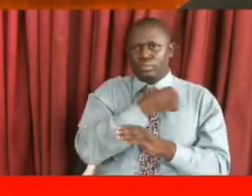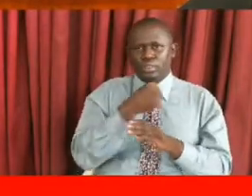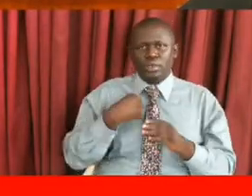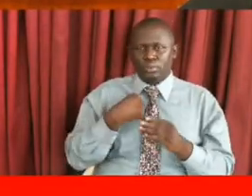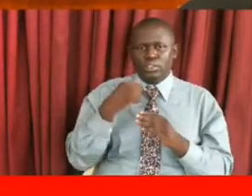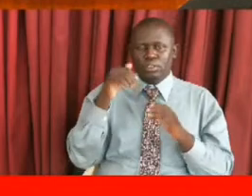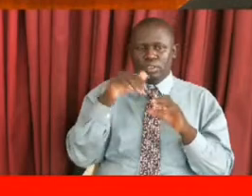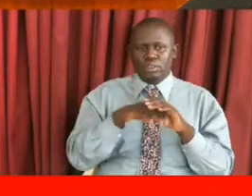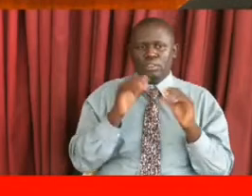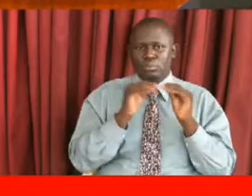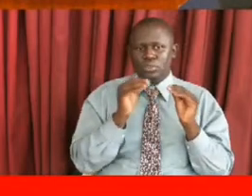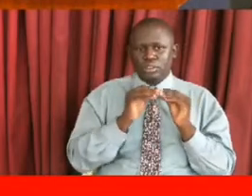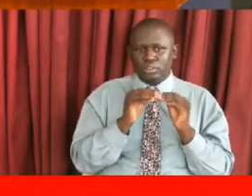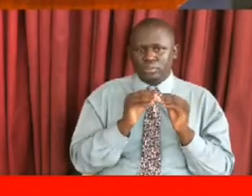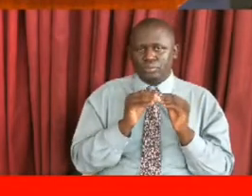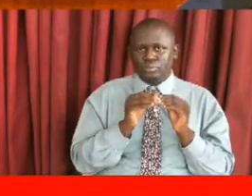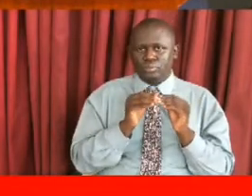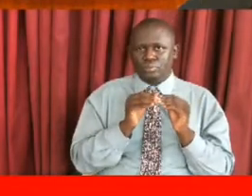last